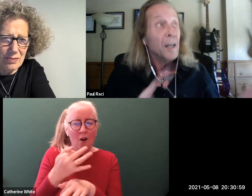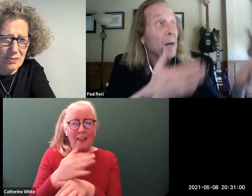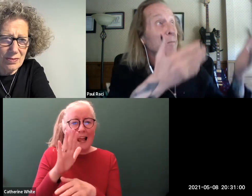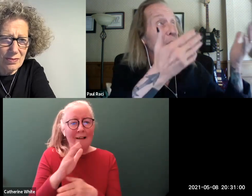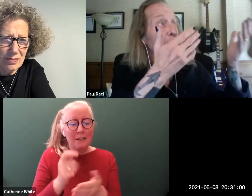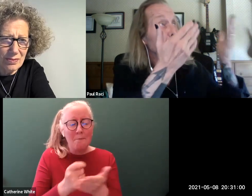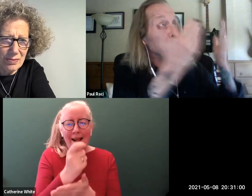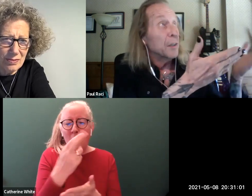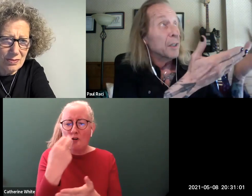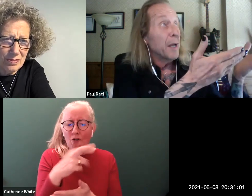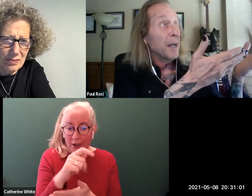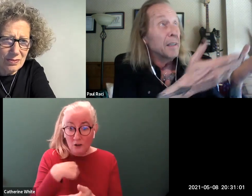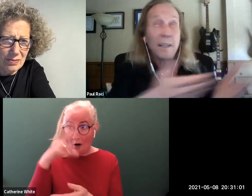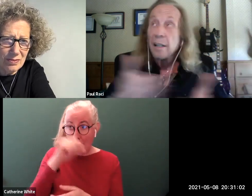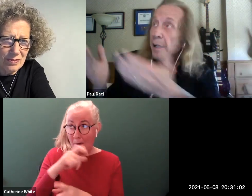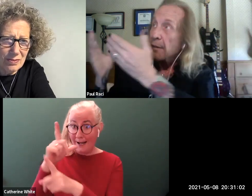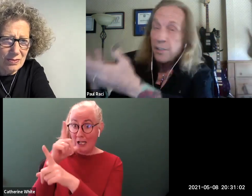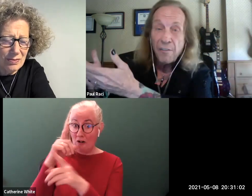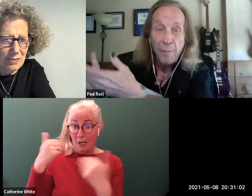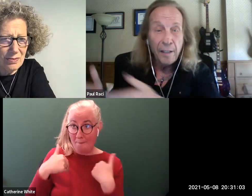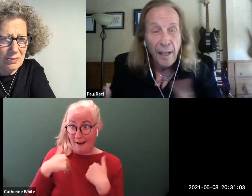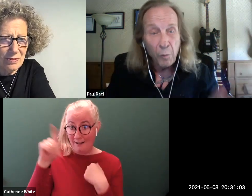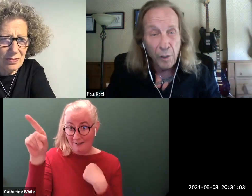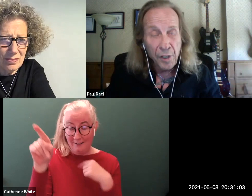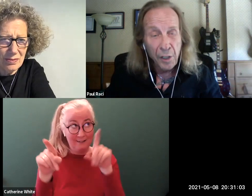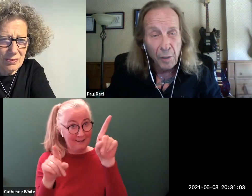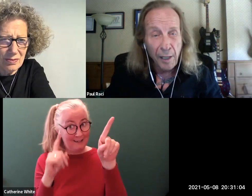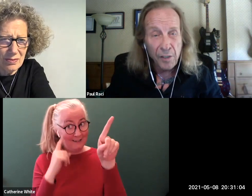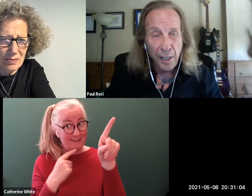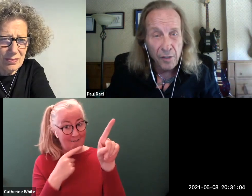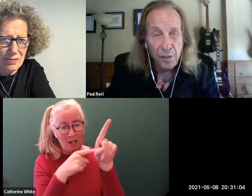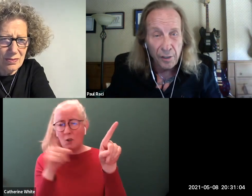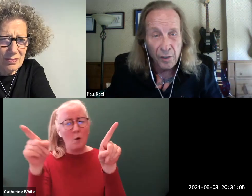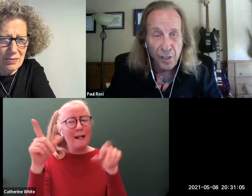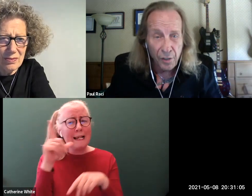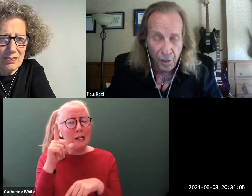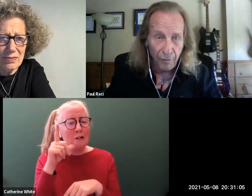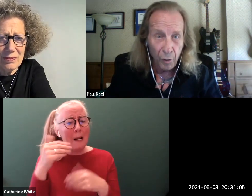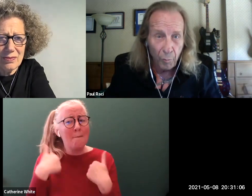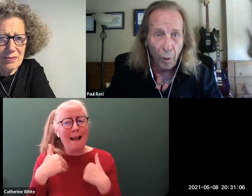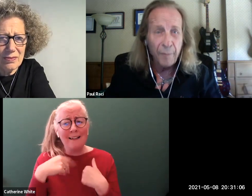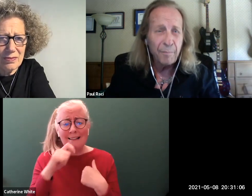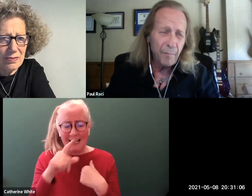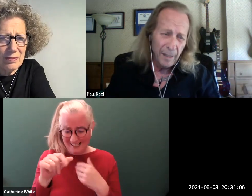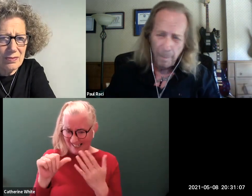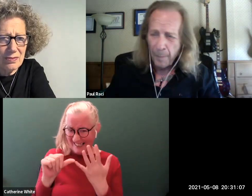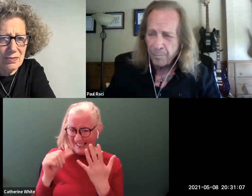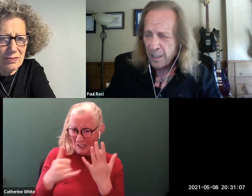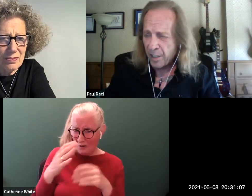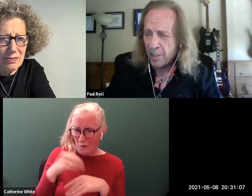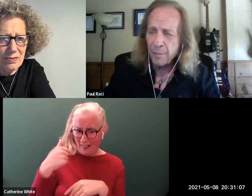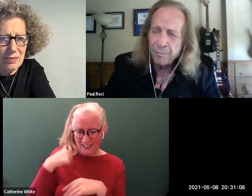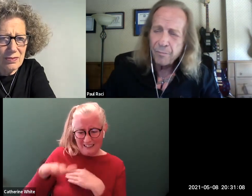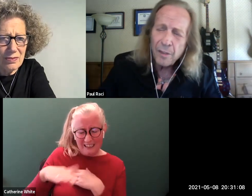was. I'm dealing with the hearing man and the deaf man. And what does the hearing man say to this little 6 or 7 year old boy?